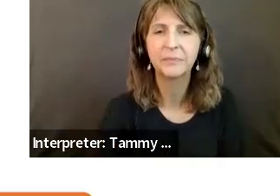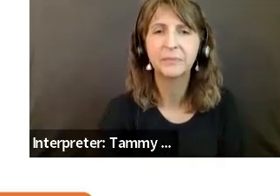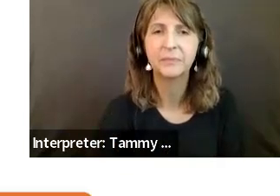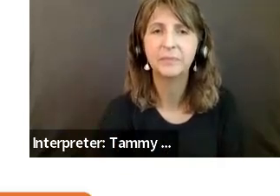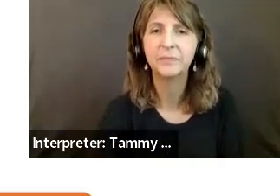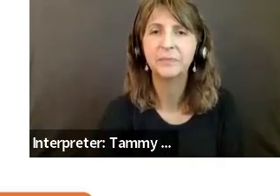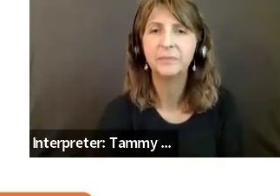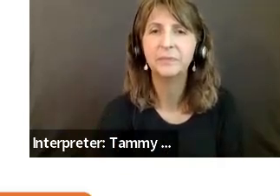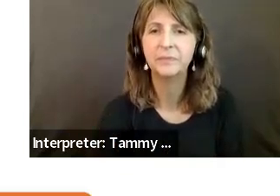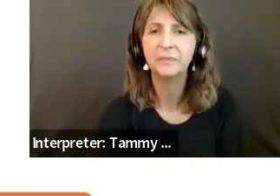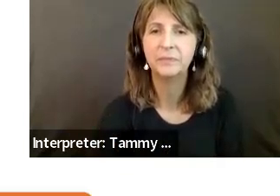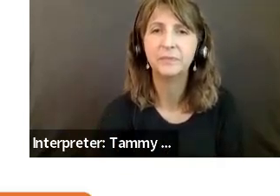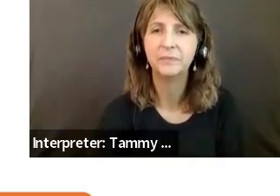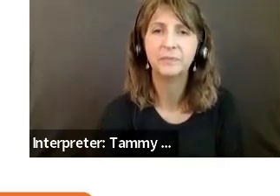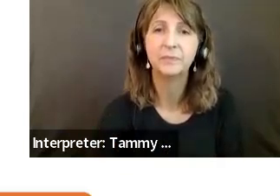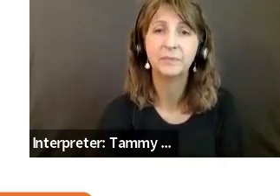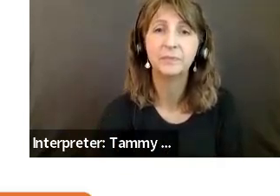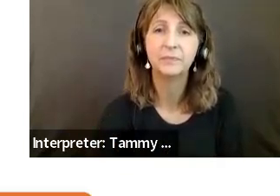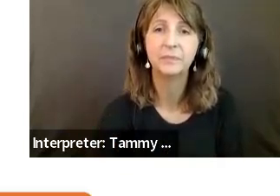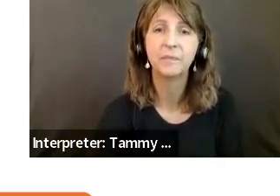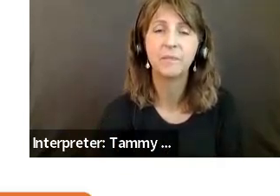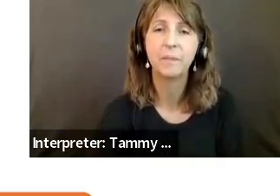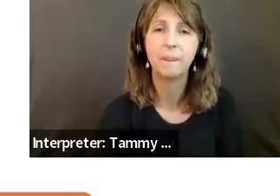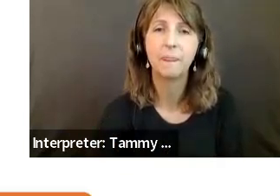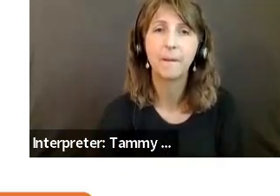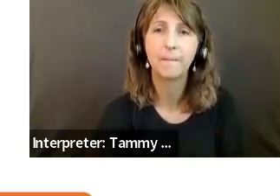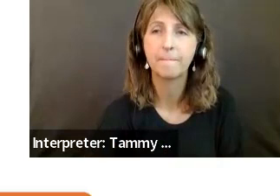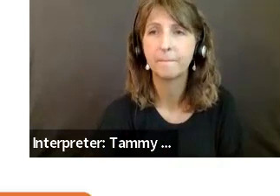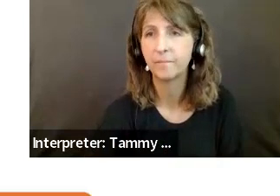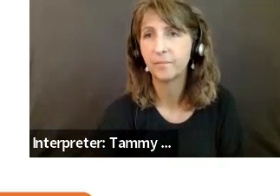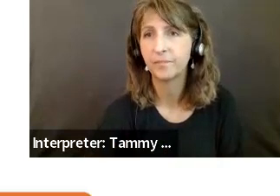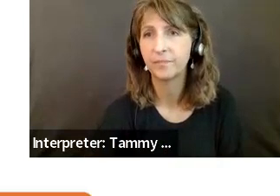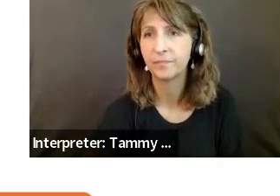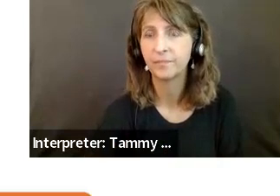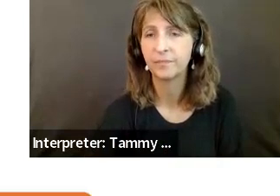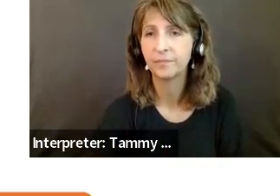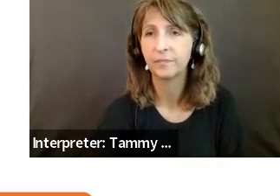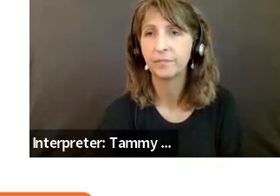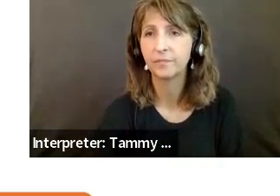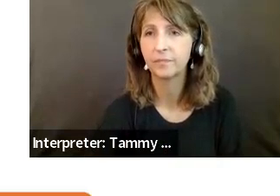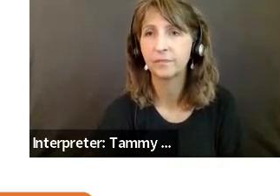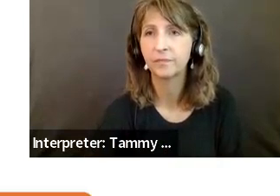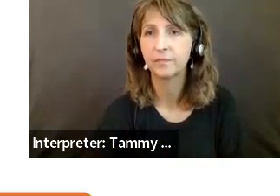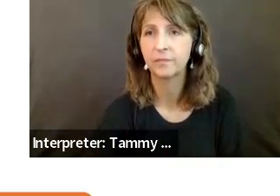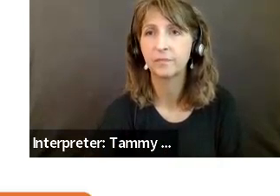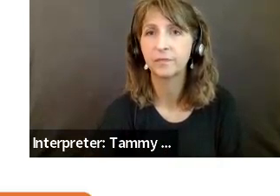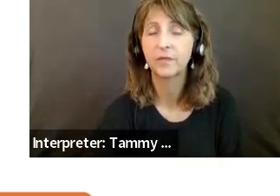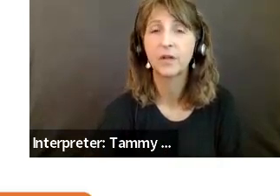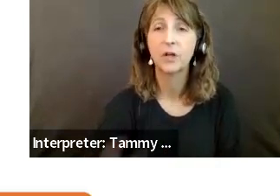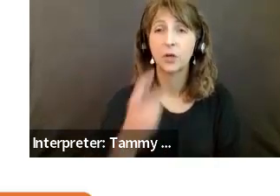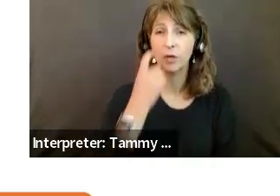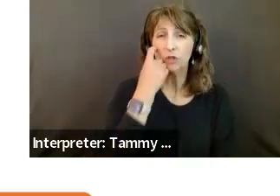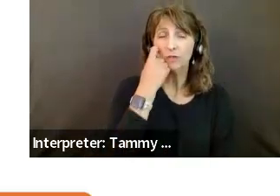So Exceptional Lives is we've just recently redone our website. So for those of you